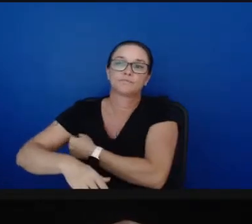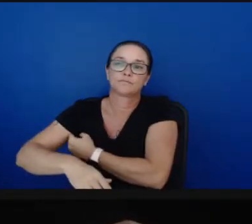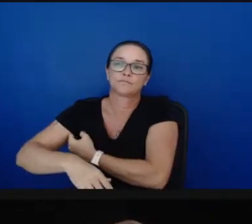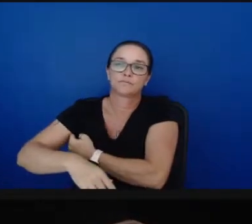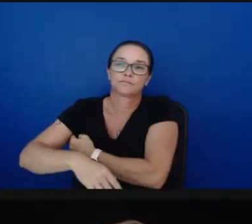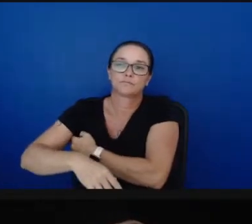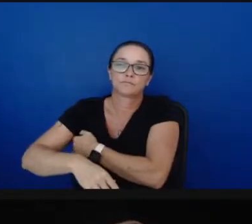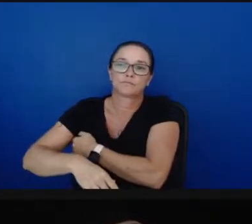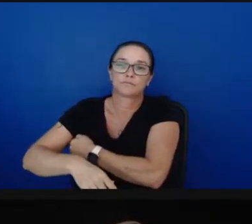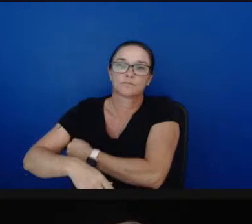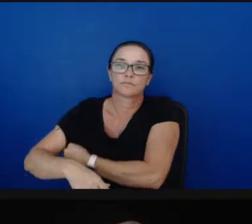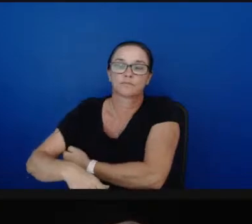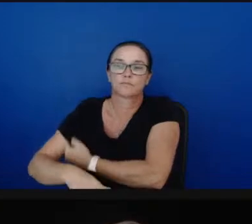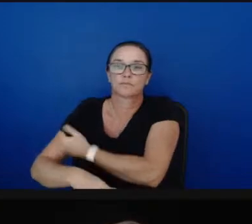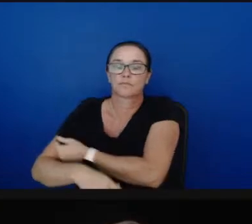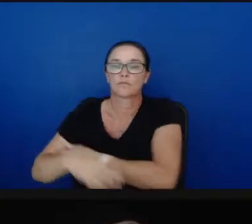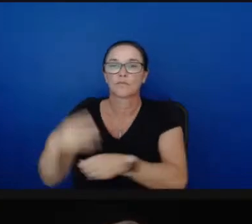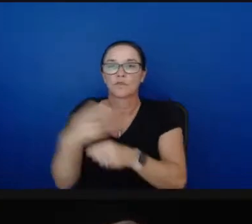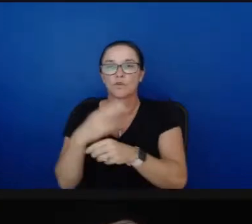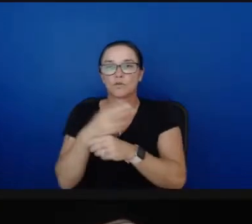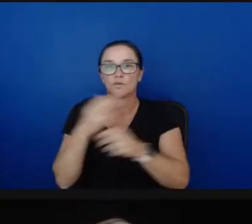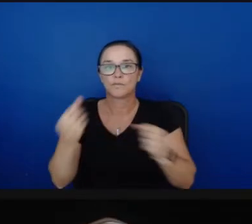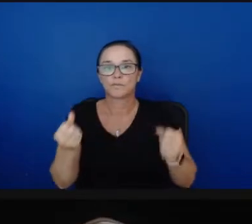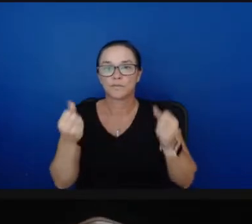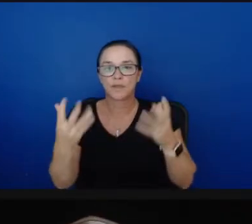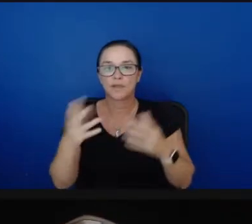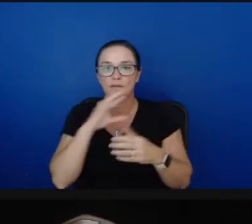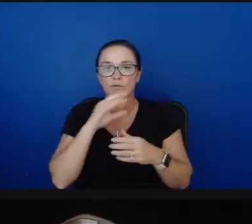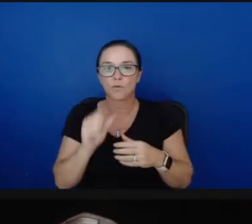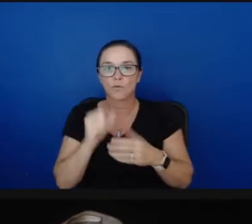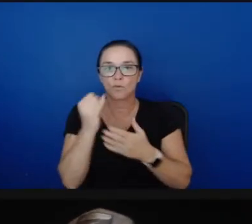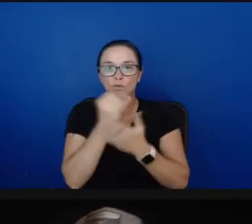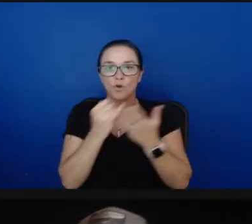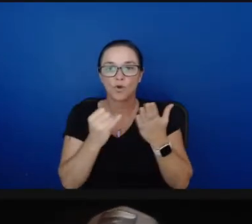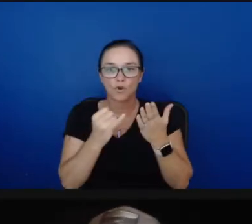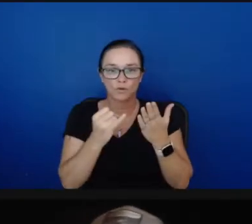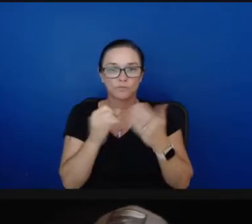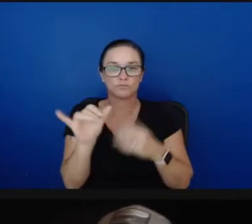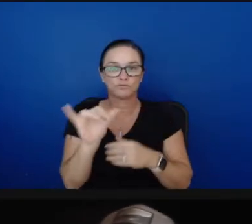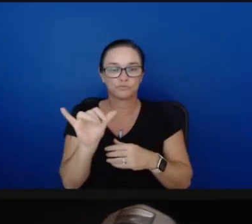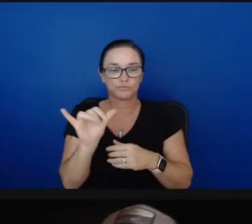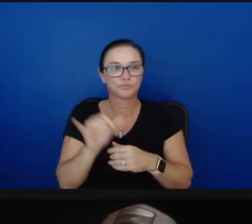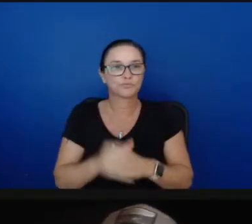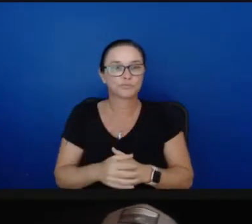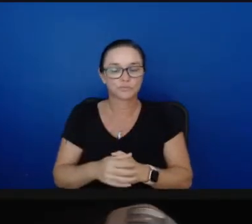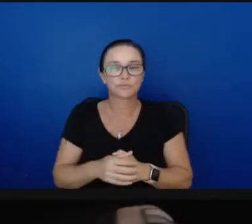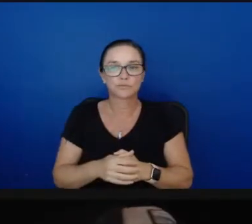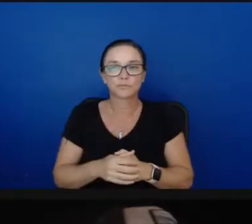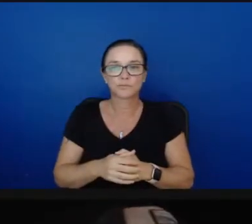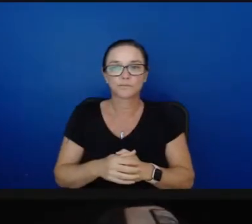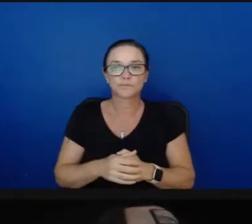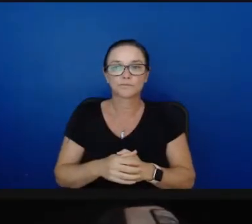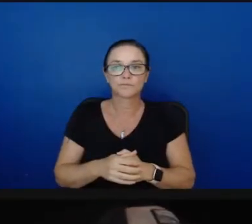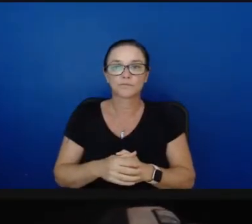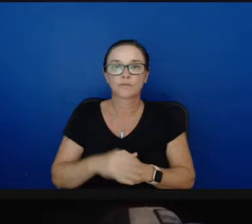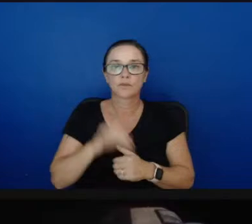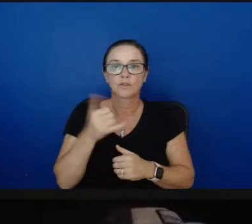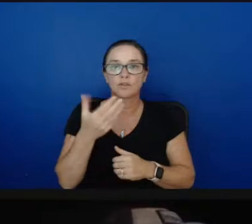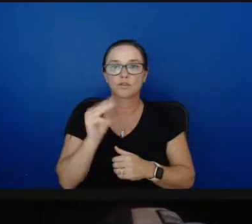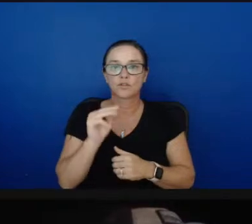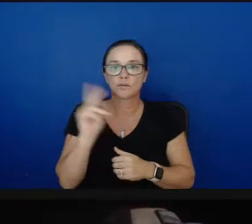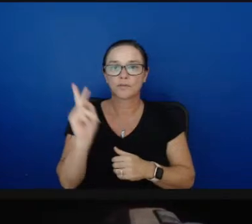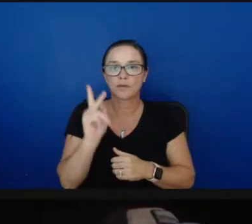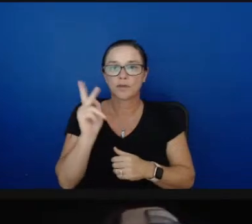which uses a lot of these old art as well. So Jim Kauahikaua, Ben